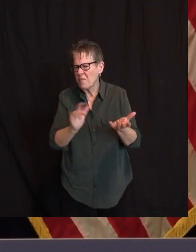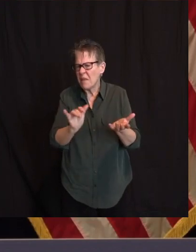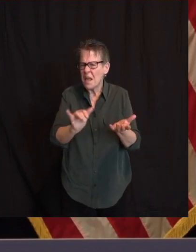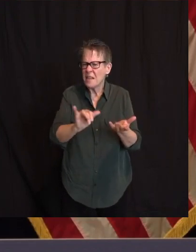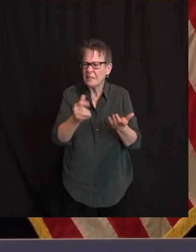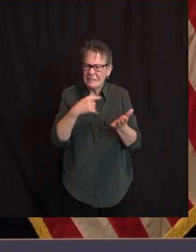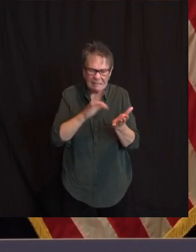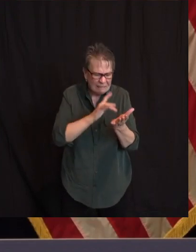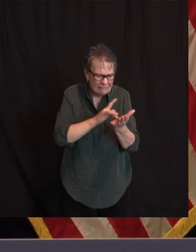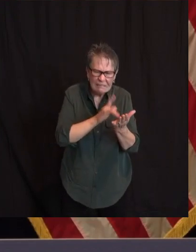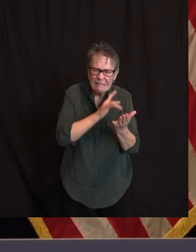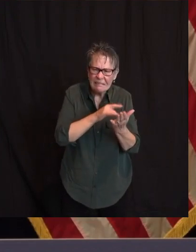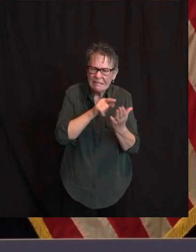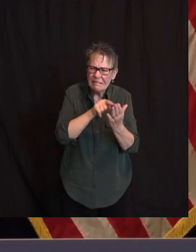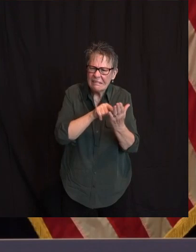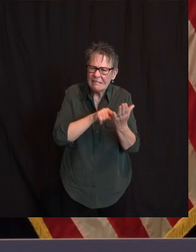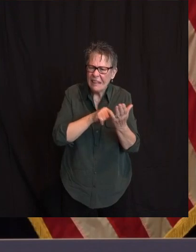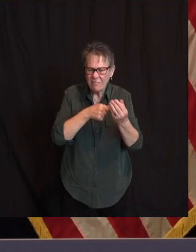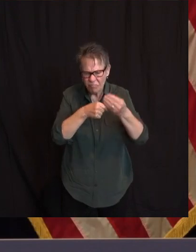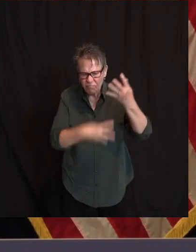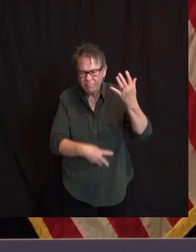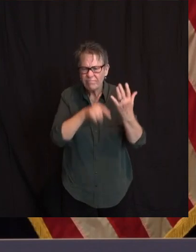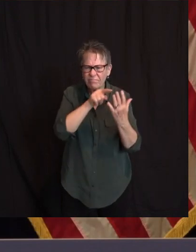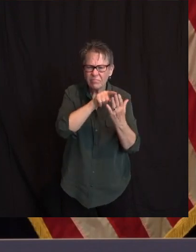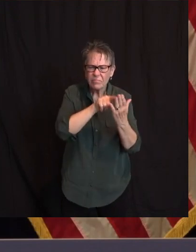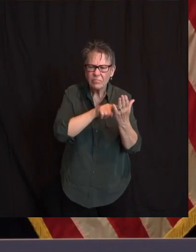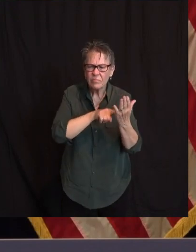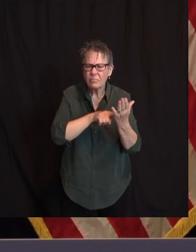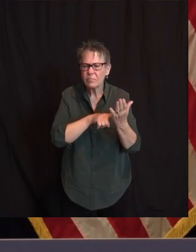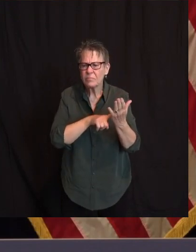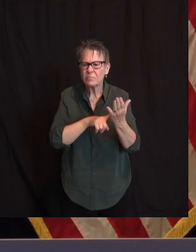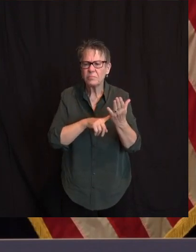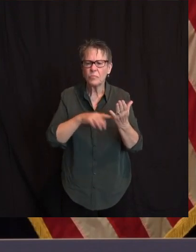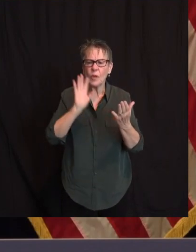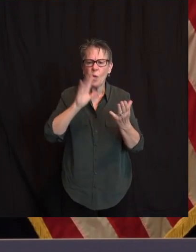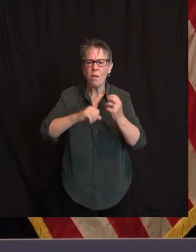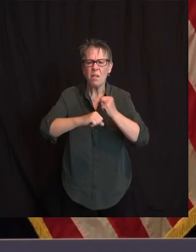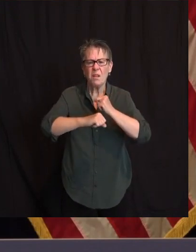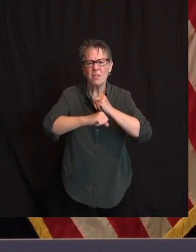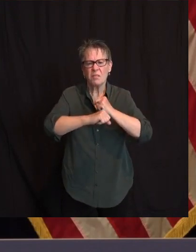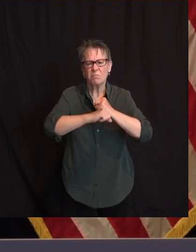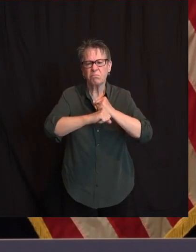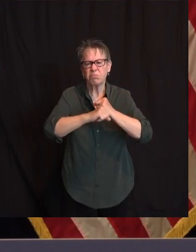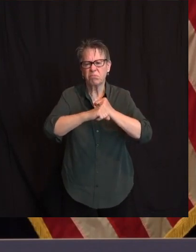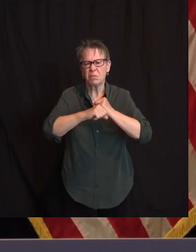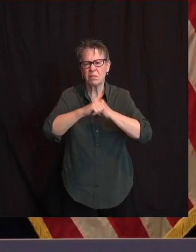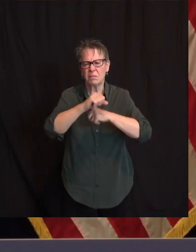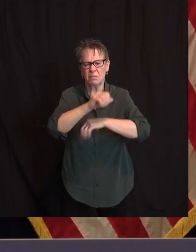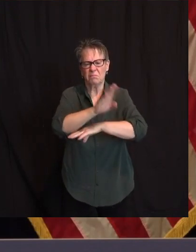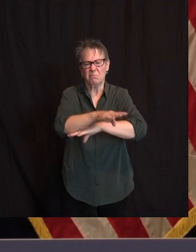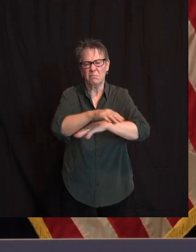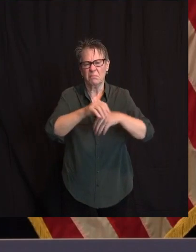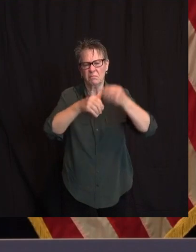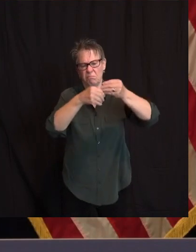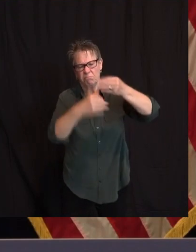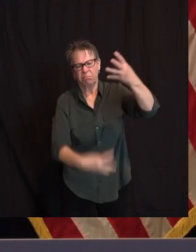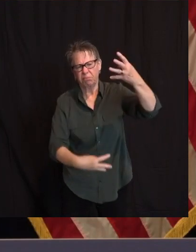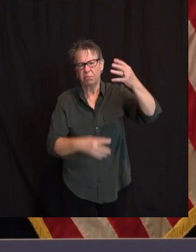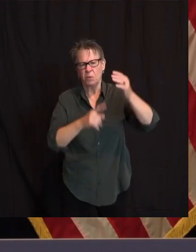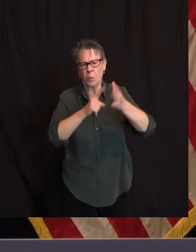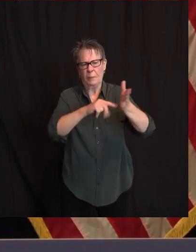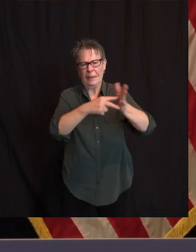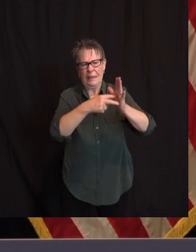sense. I assume this is public or will be public. It will be public later this afternoon. Yeah, and then maybe if you could allow us to make it public and